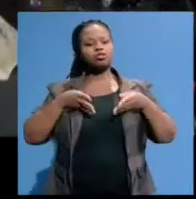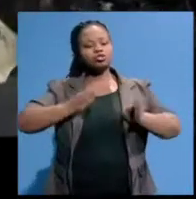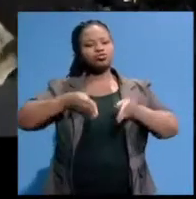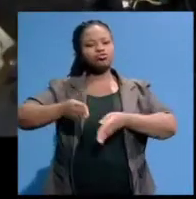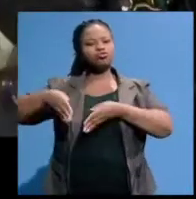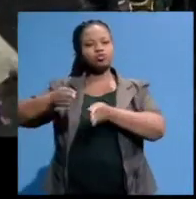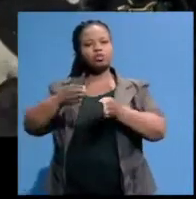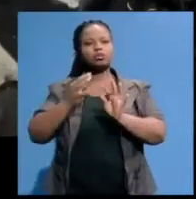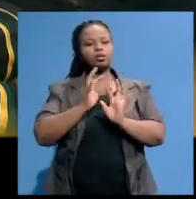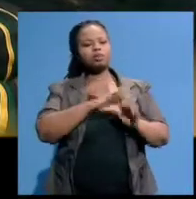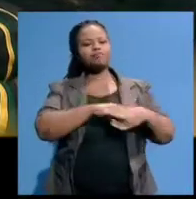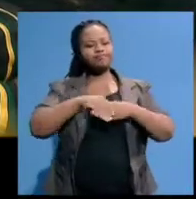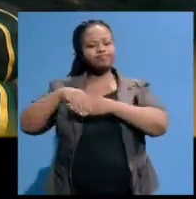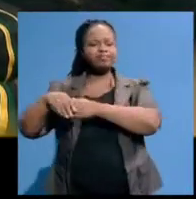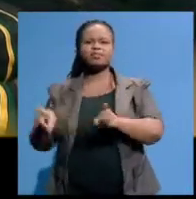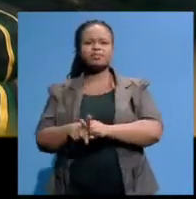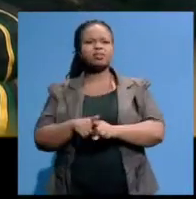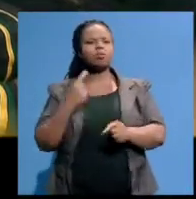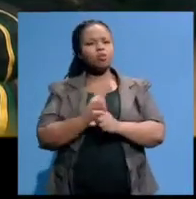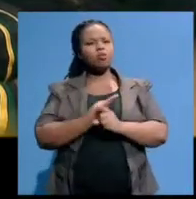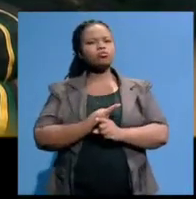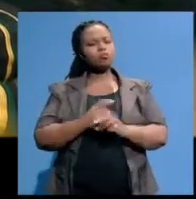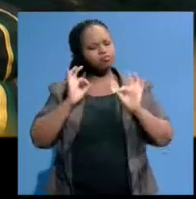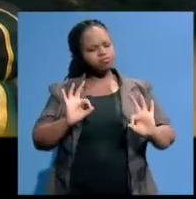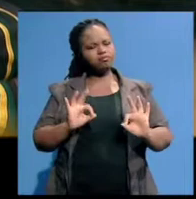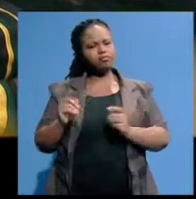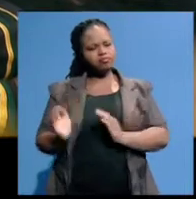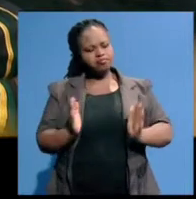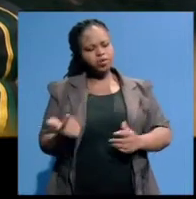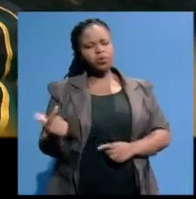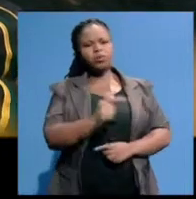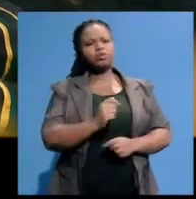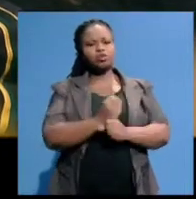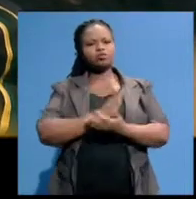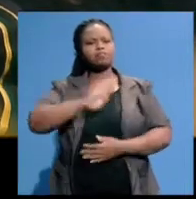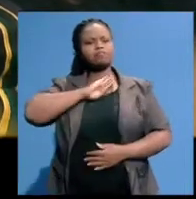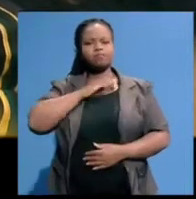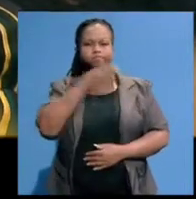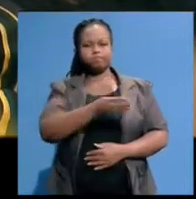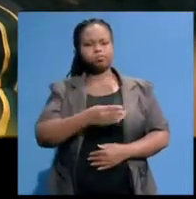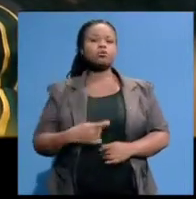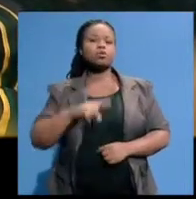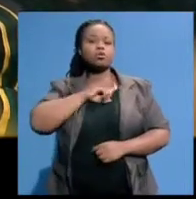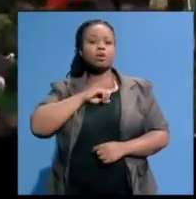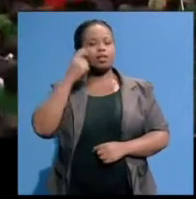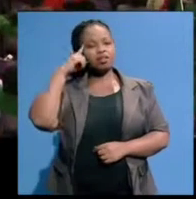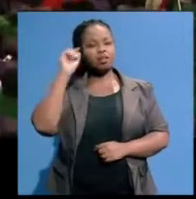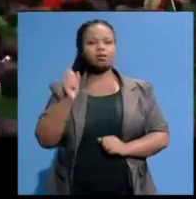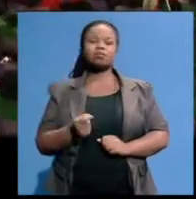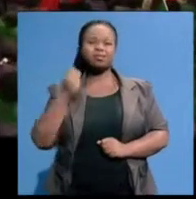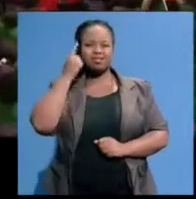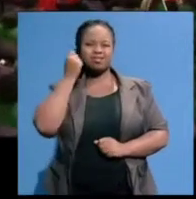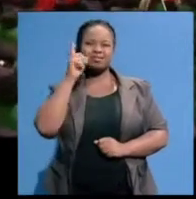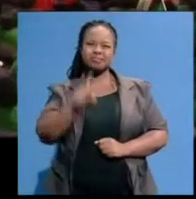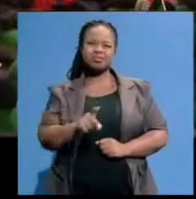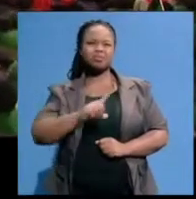cortege, line up at Military One as well, hospital, to ensure that they're a part of it. Because I think one thing that we all understand as a nation is that it's not just